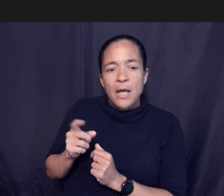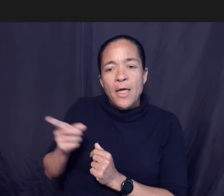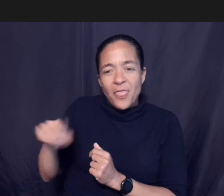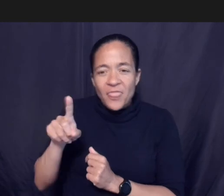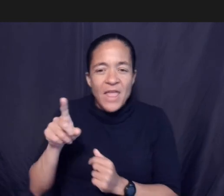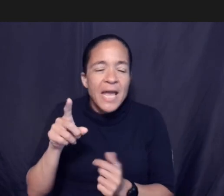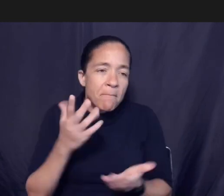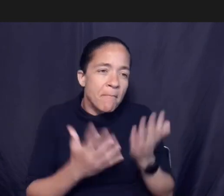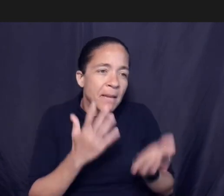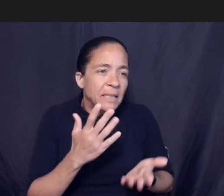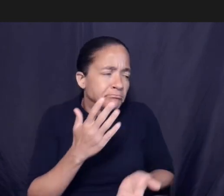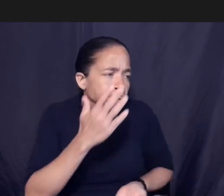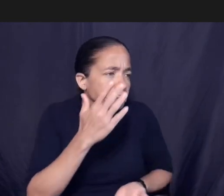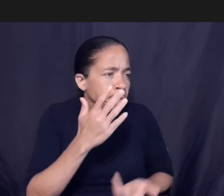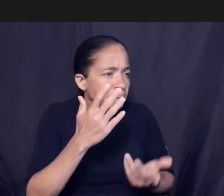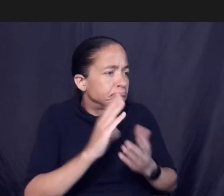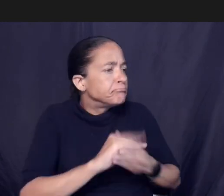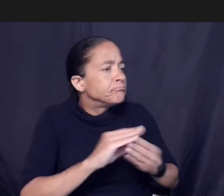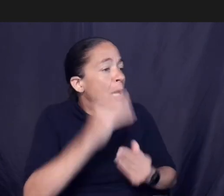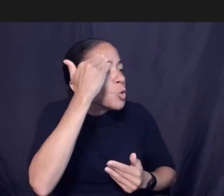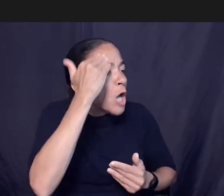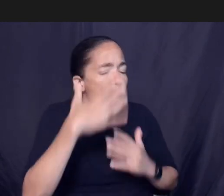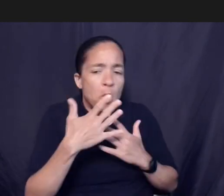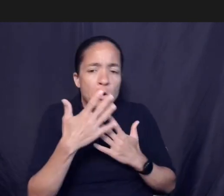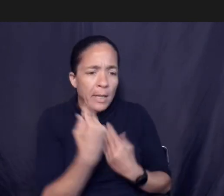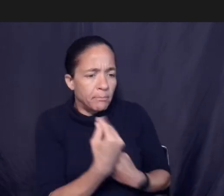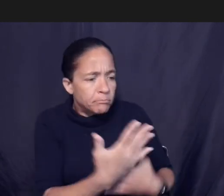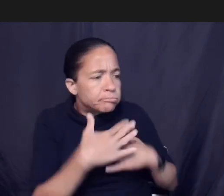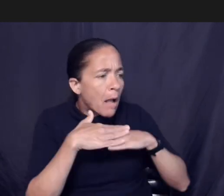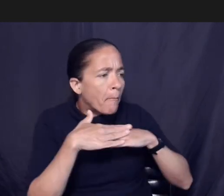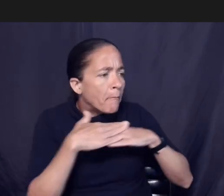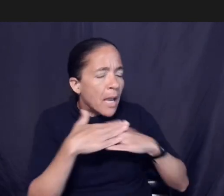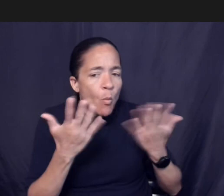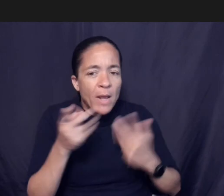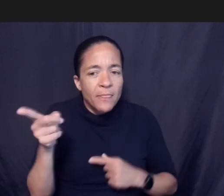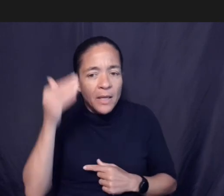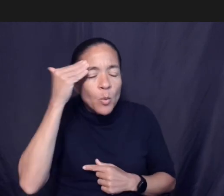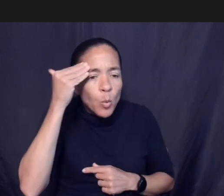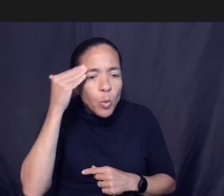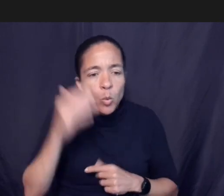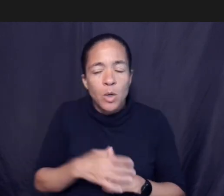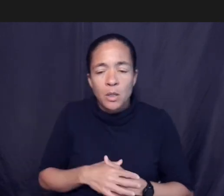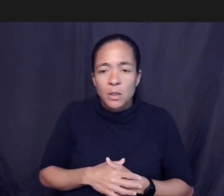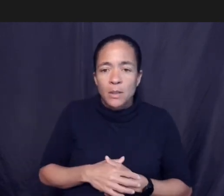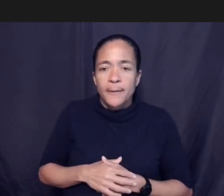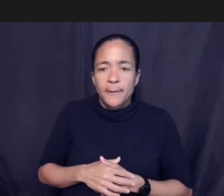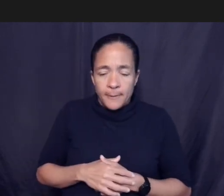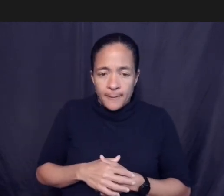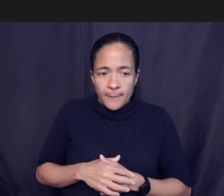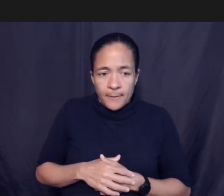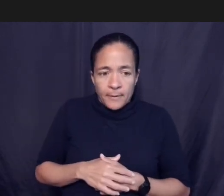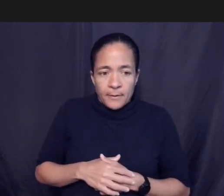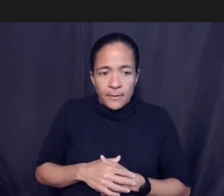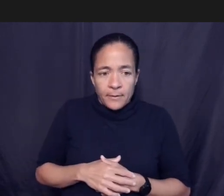they may say they know it, tell you a little bit what they know. I just wish they was more